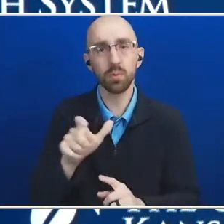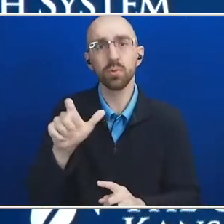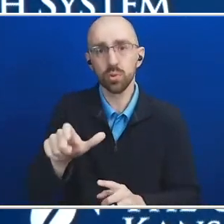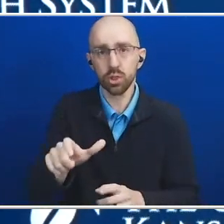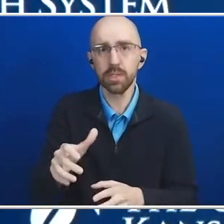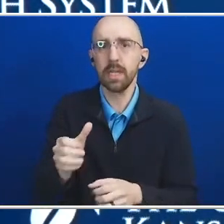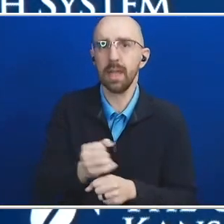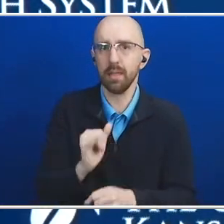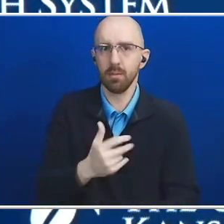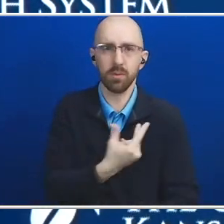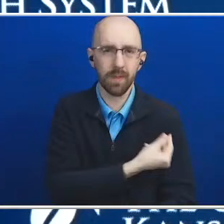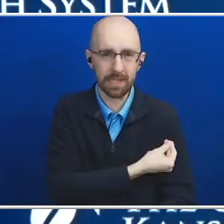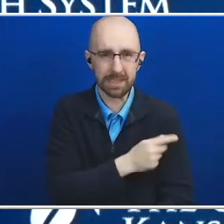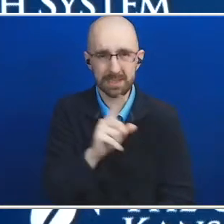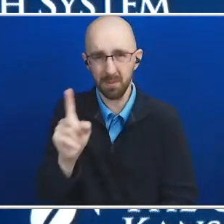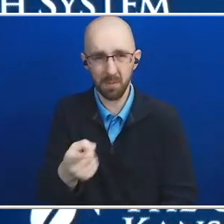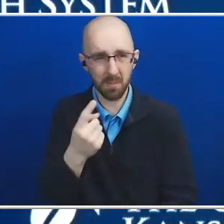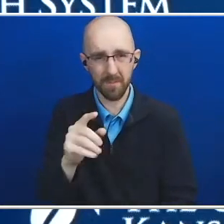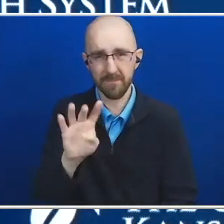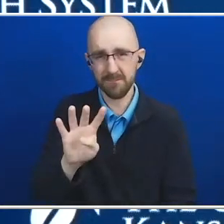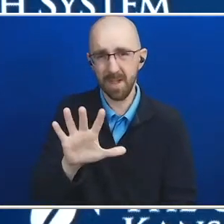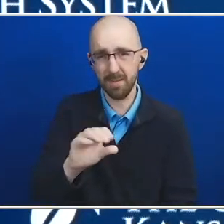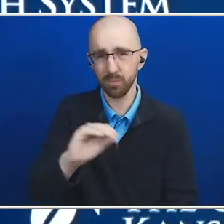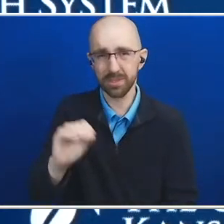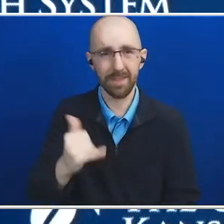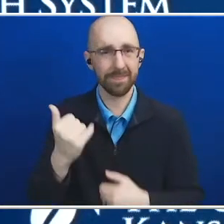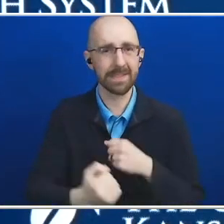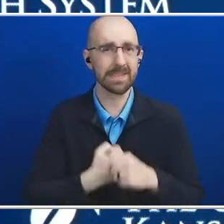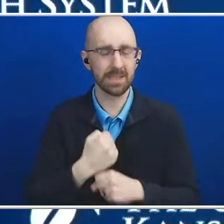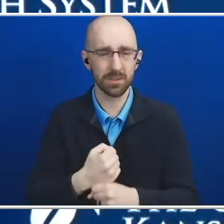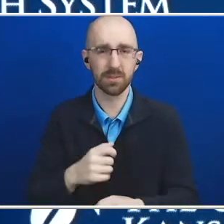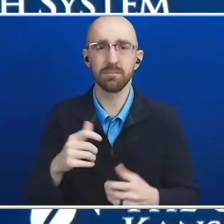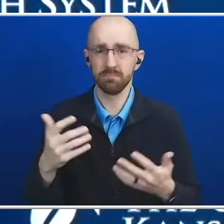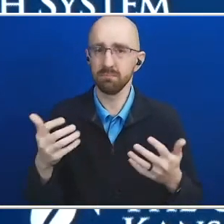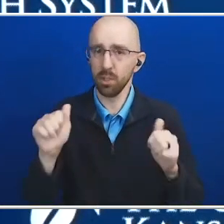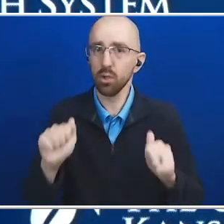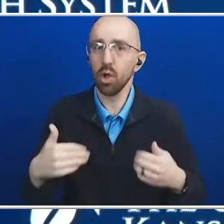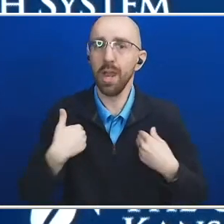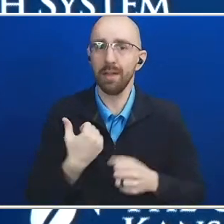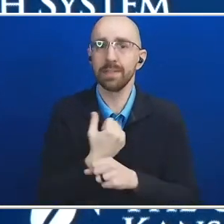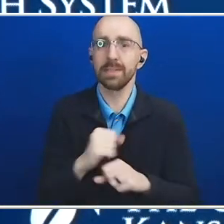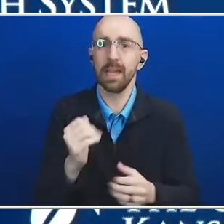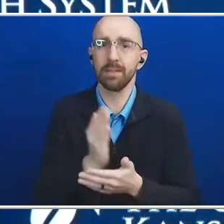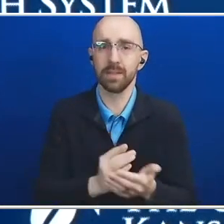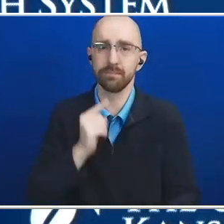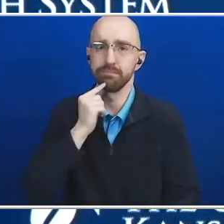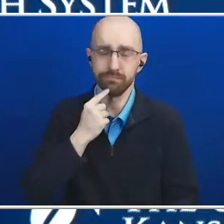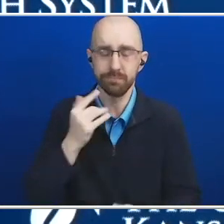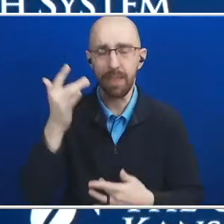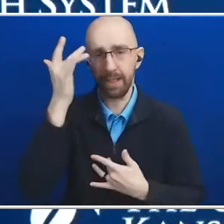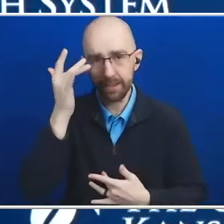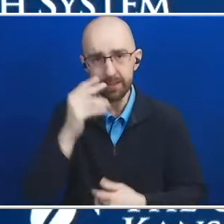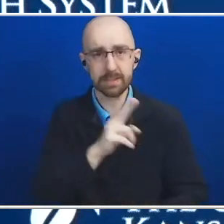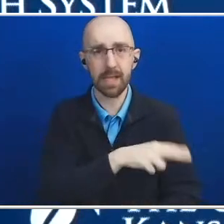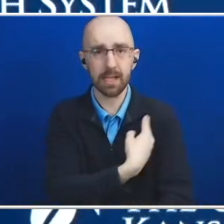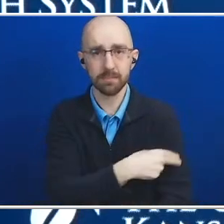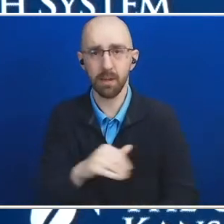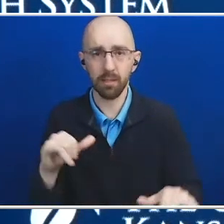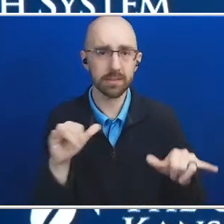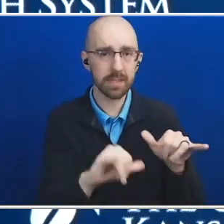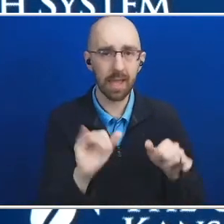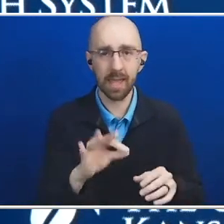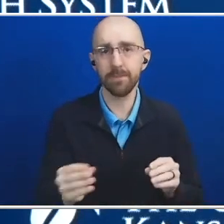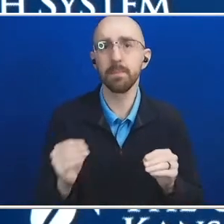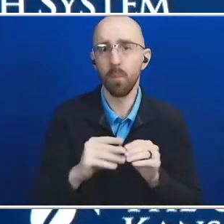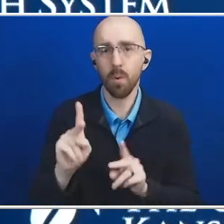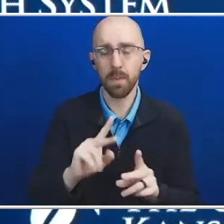only about 45% this year. So we certainly could have probably saved some severe illness and hospitalizations if more people got those influenza